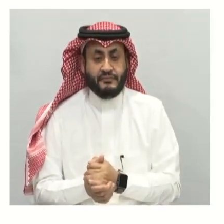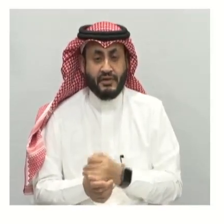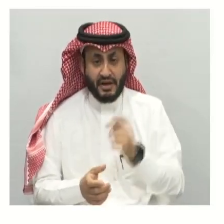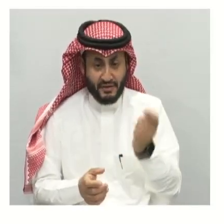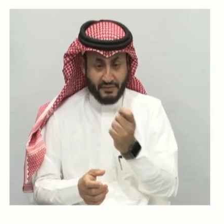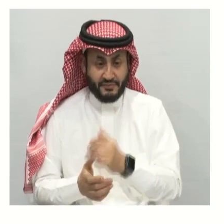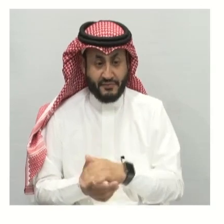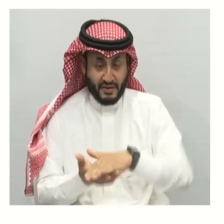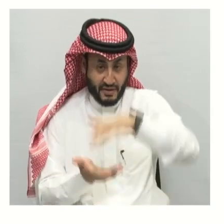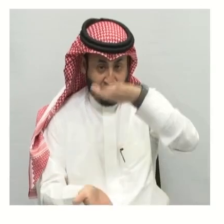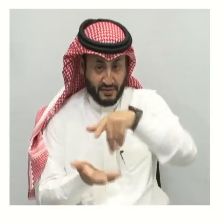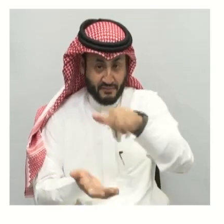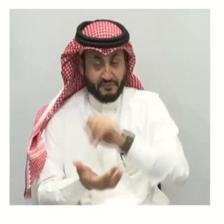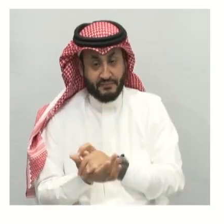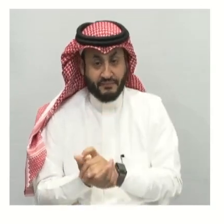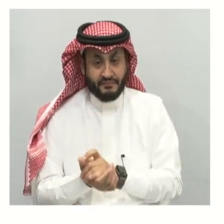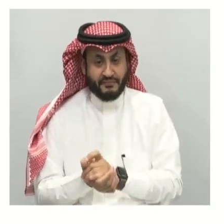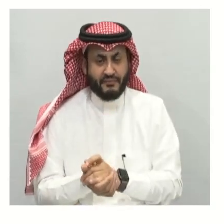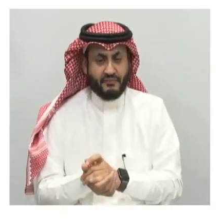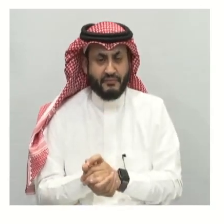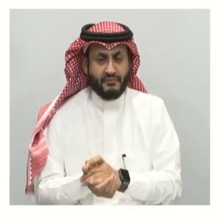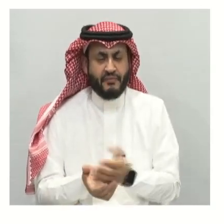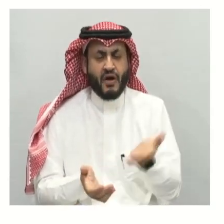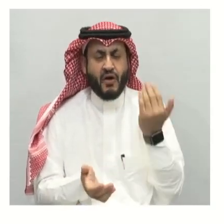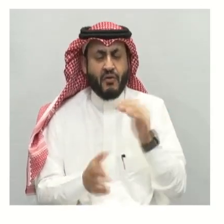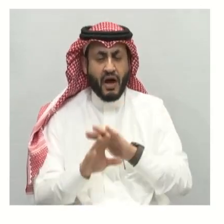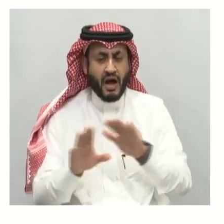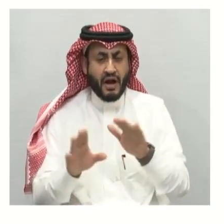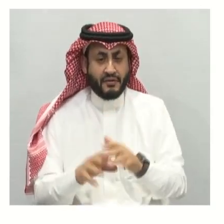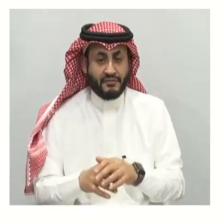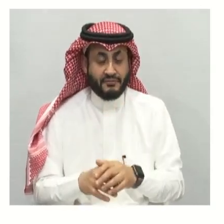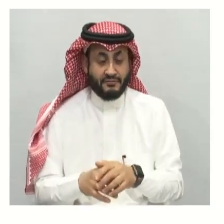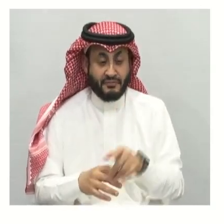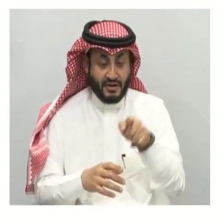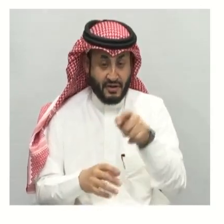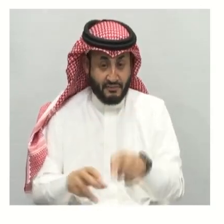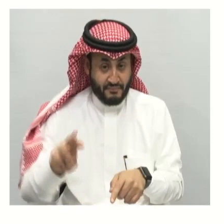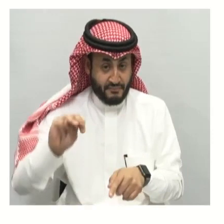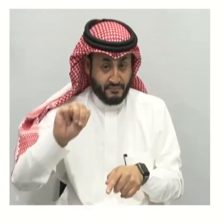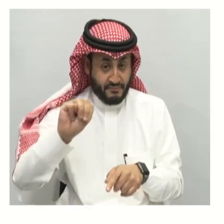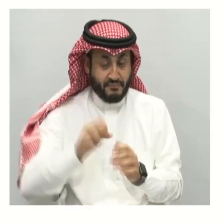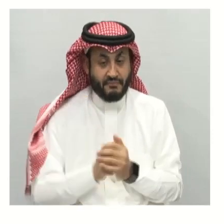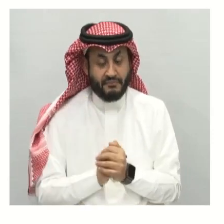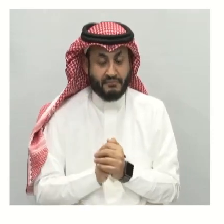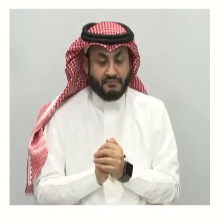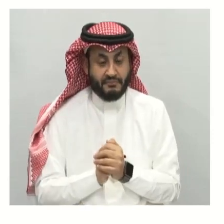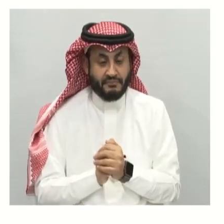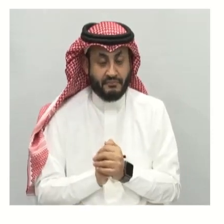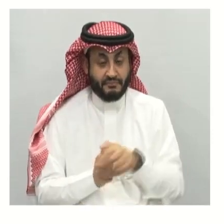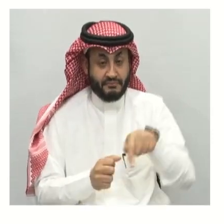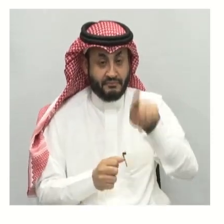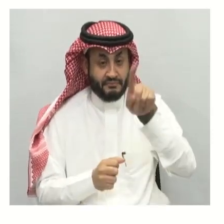lowercase letters. So we stopped at, here we have the letter M.